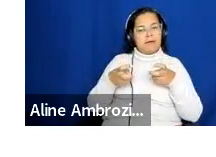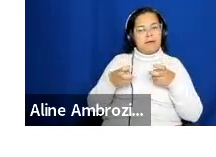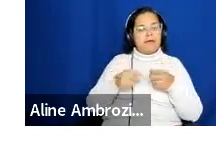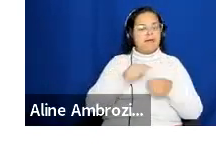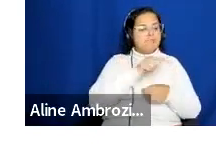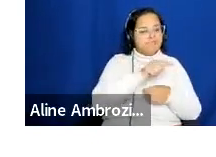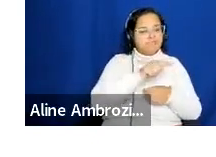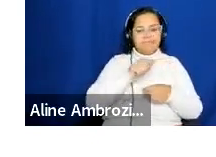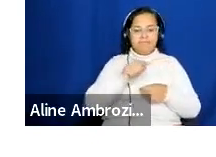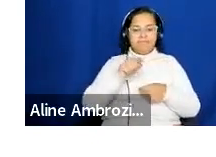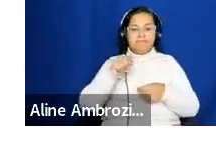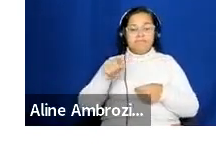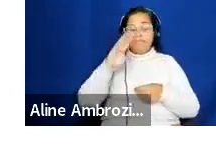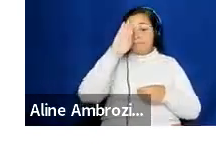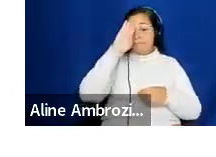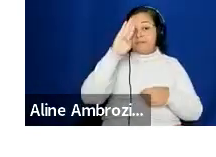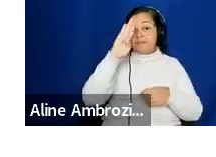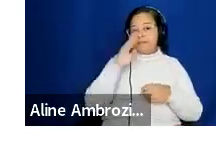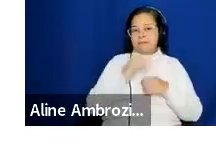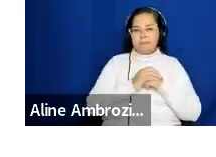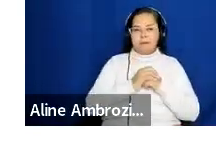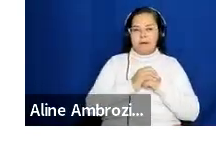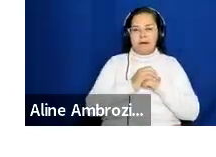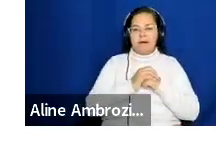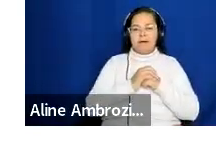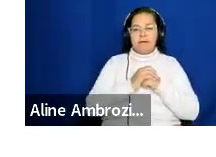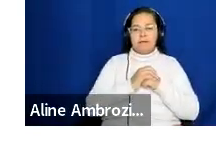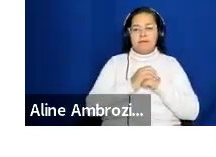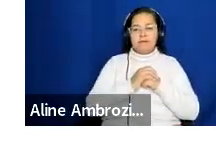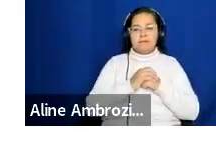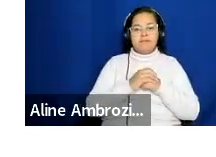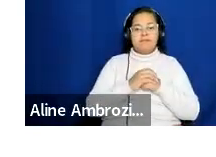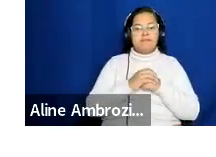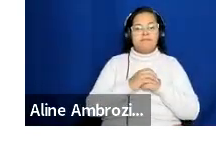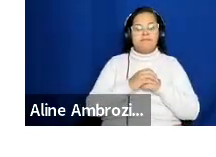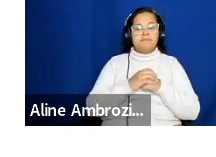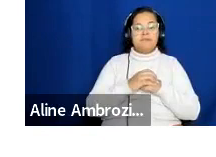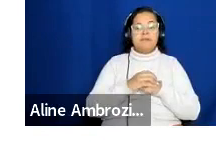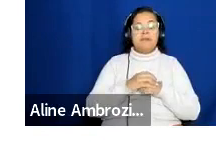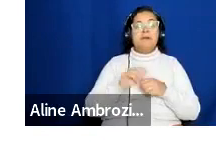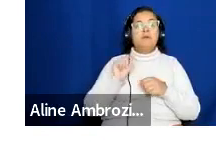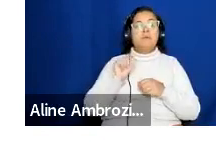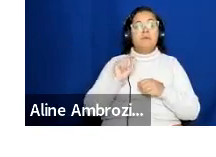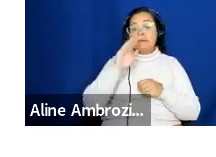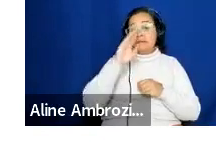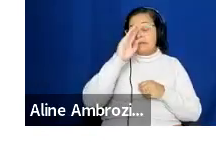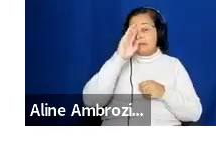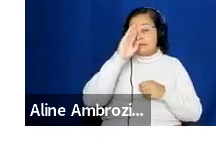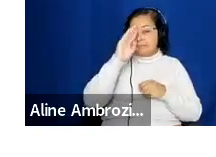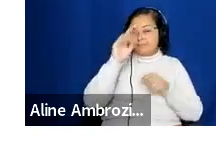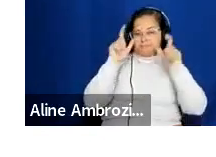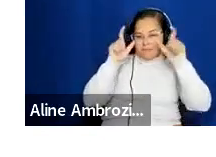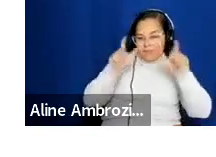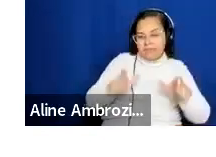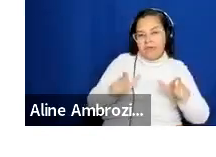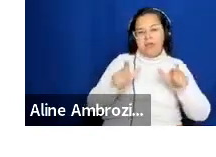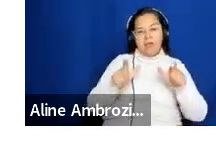of the question that we're interested in, namely, to what extent was Vygotsky